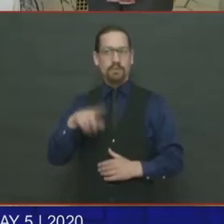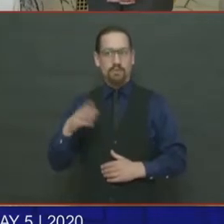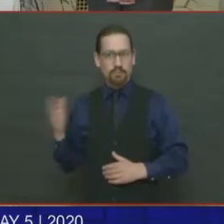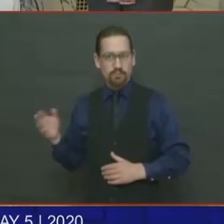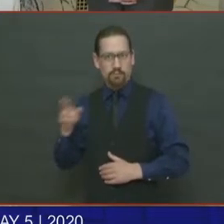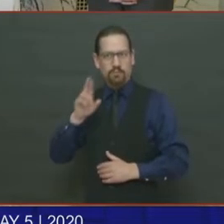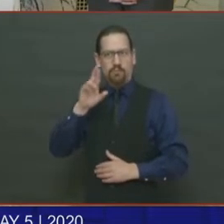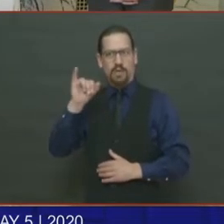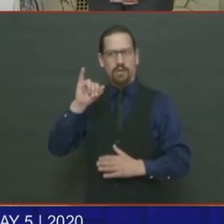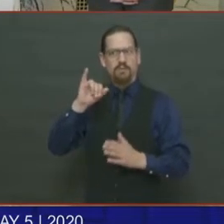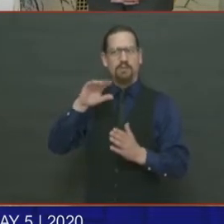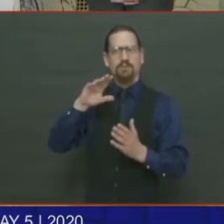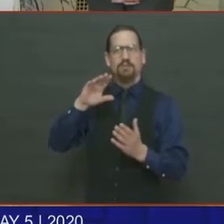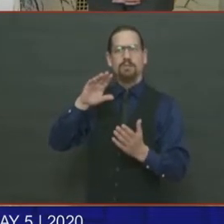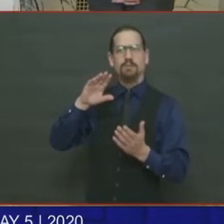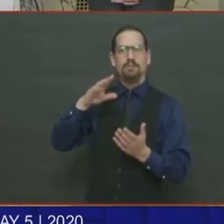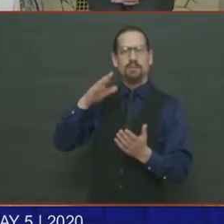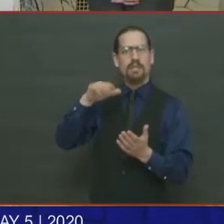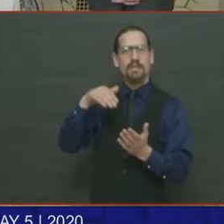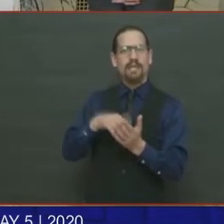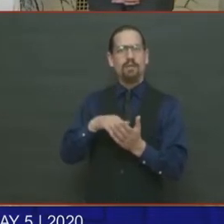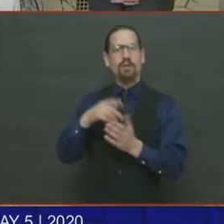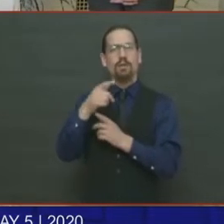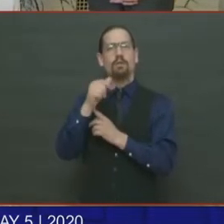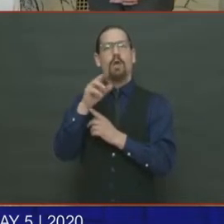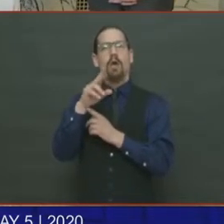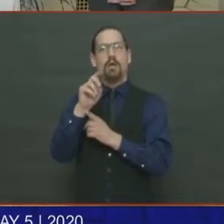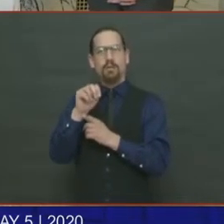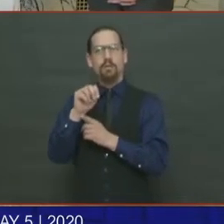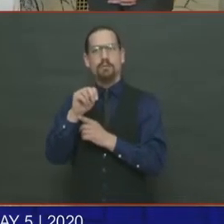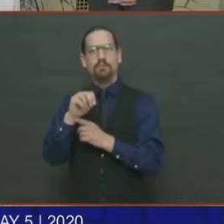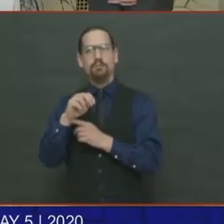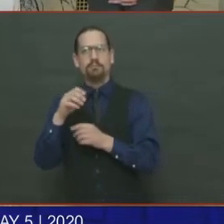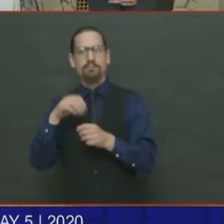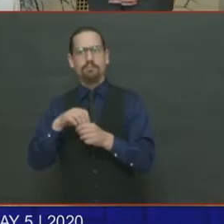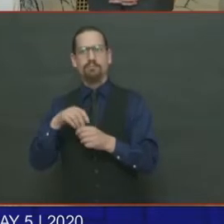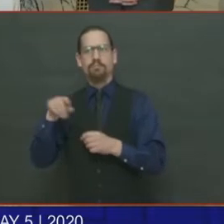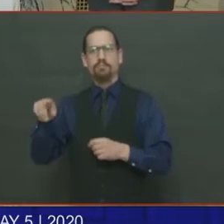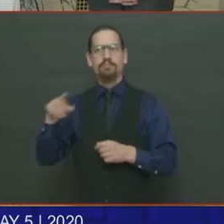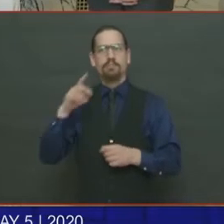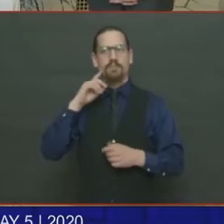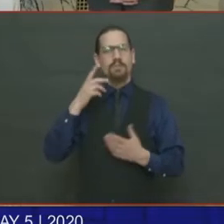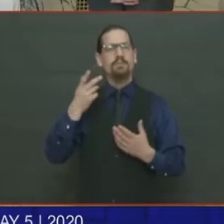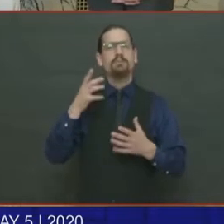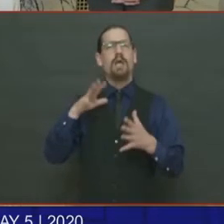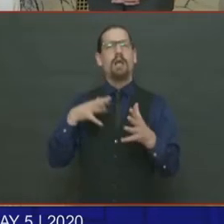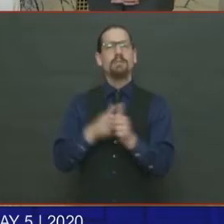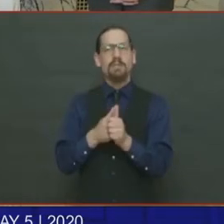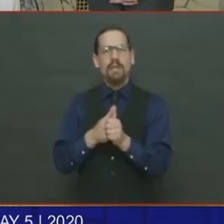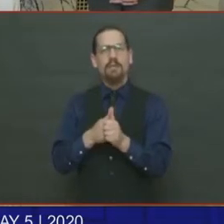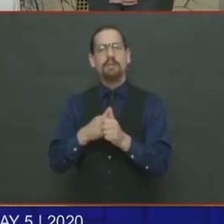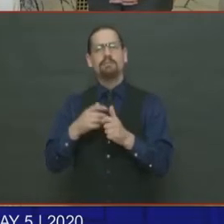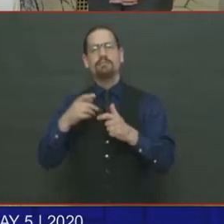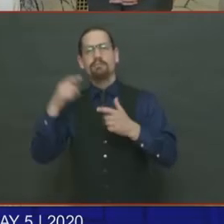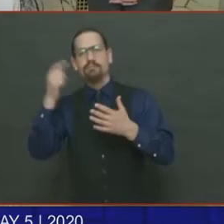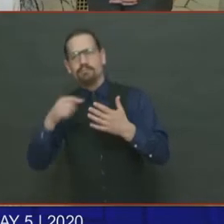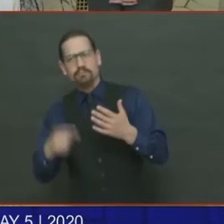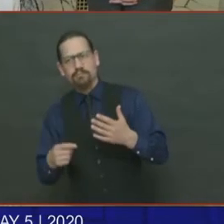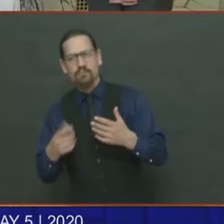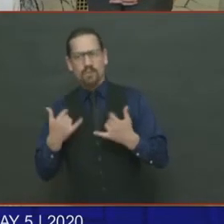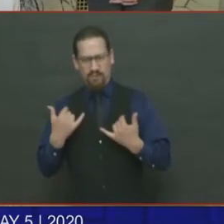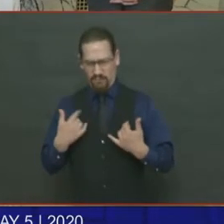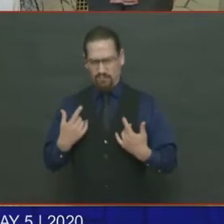for operations in lieu of an update from you. This is also their biggest selling week of the spring. Do you care to comment on this? Yeah,